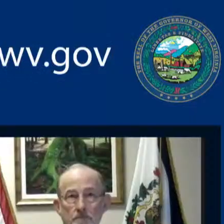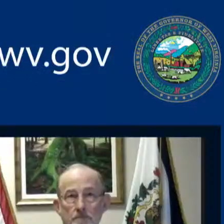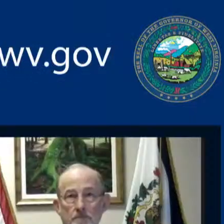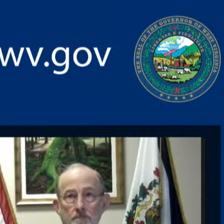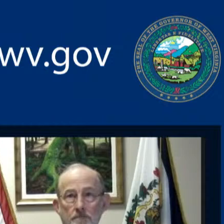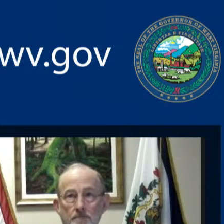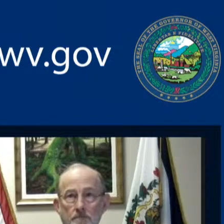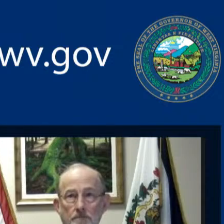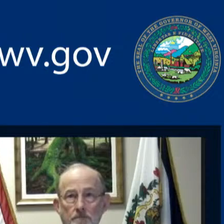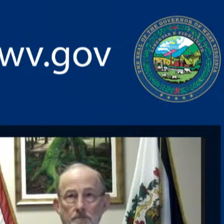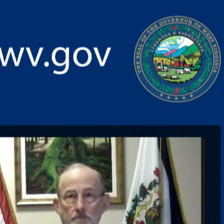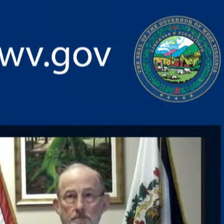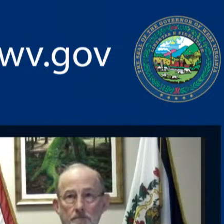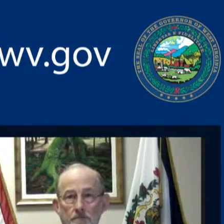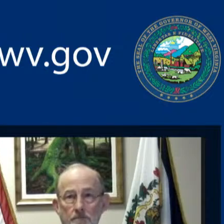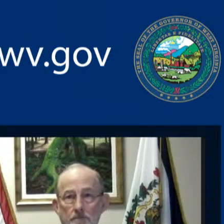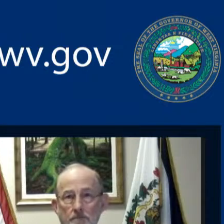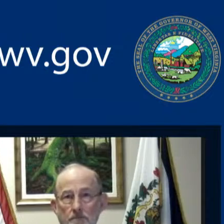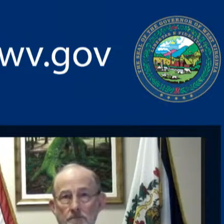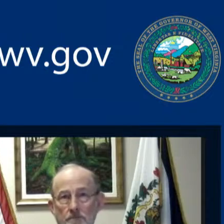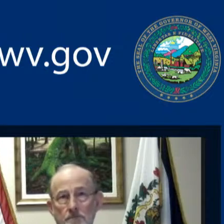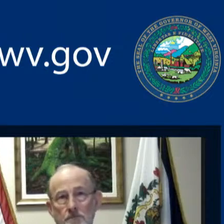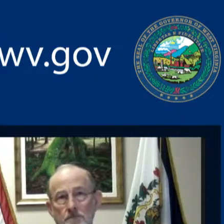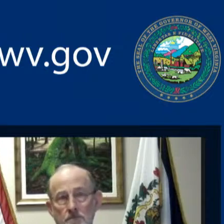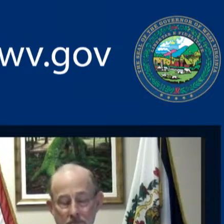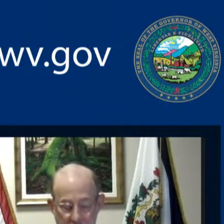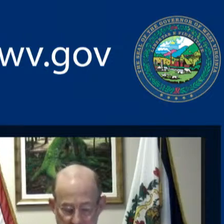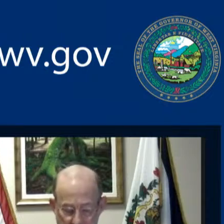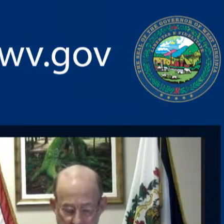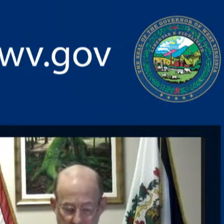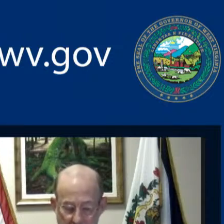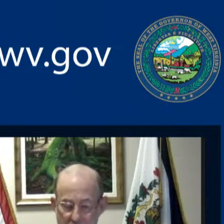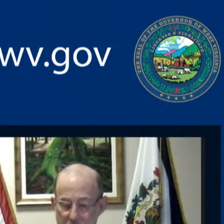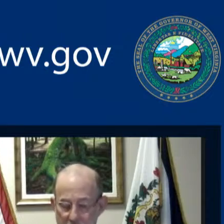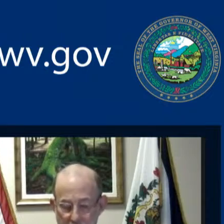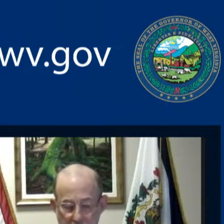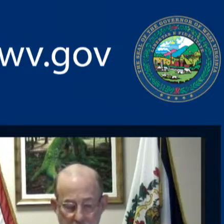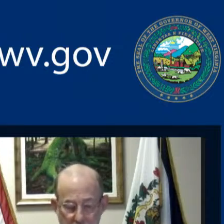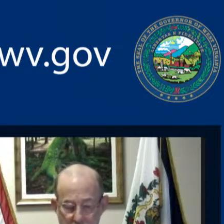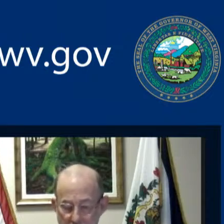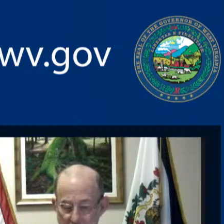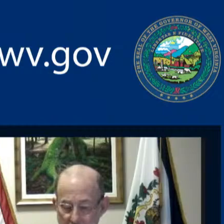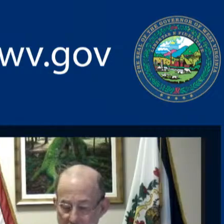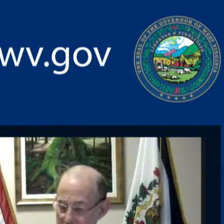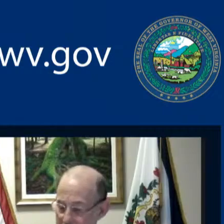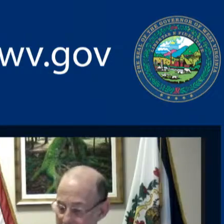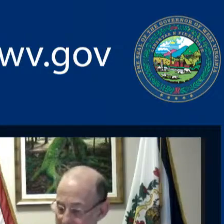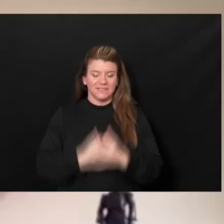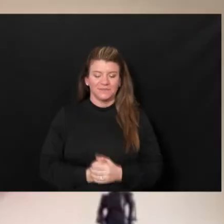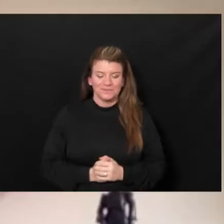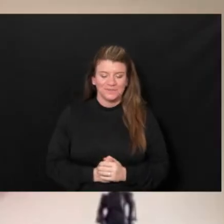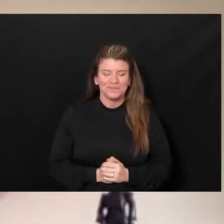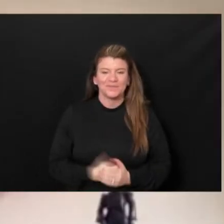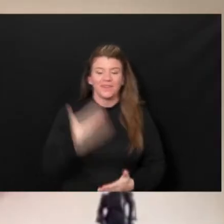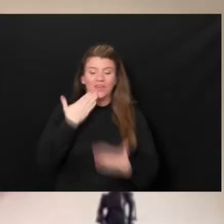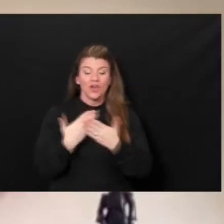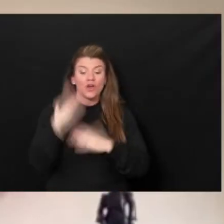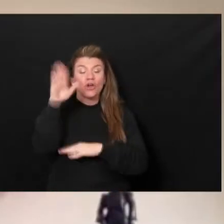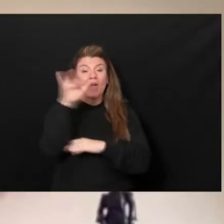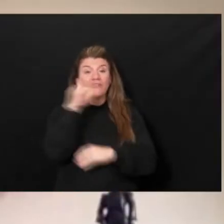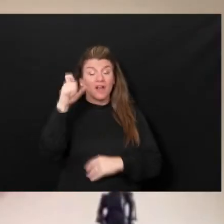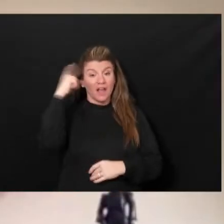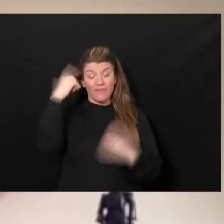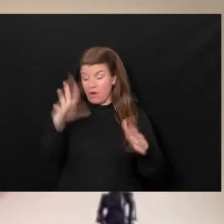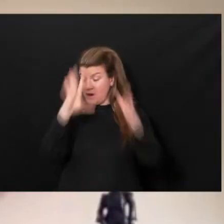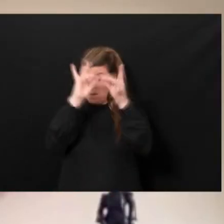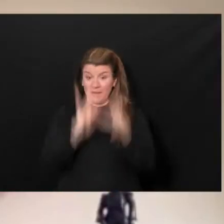to retired Major General Jim Hoyer, the Director of the Joint Interagency Task Force. Good afternoon. As the Governor pointed out,